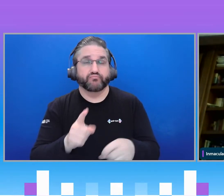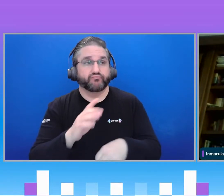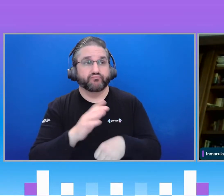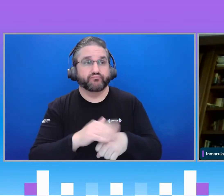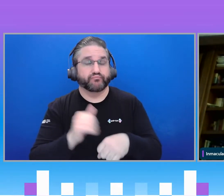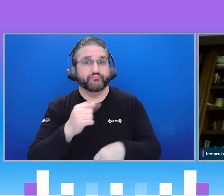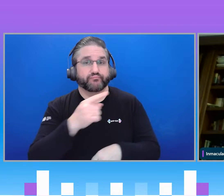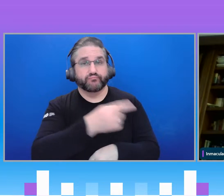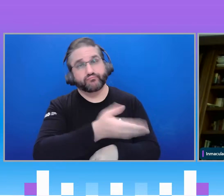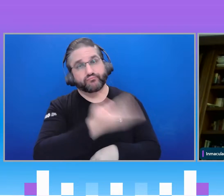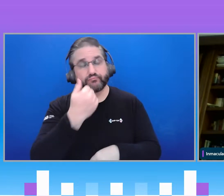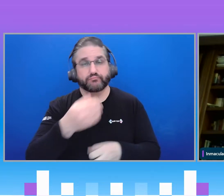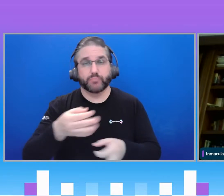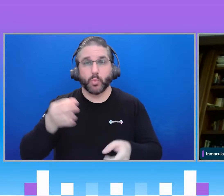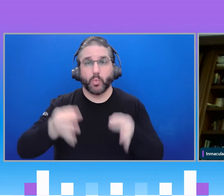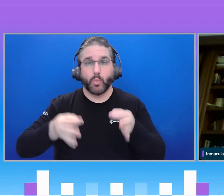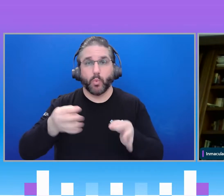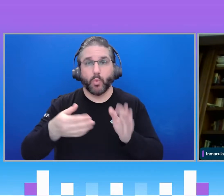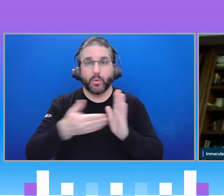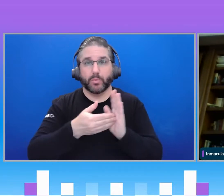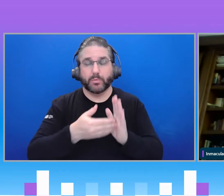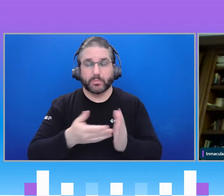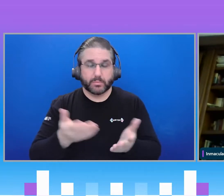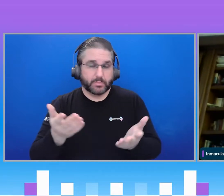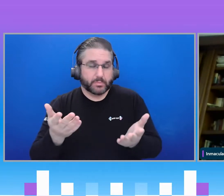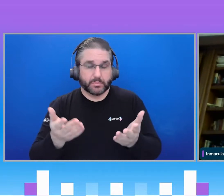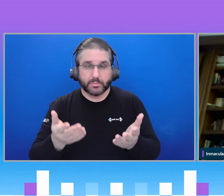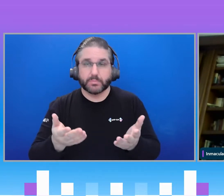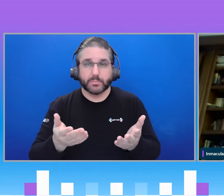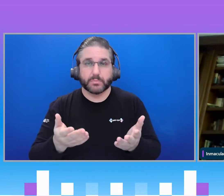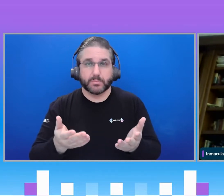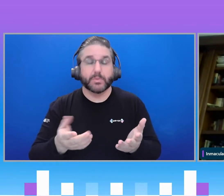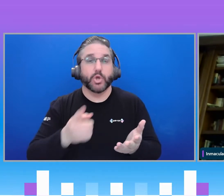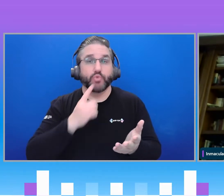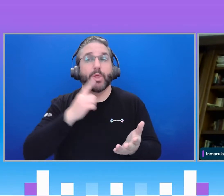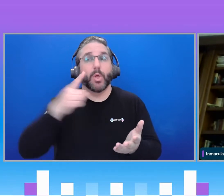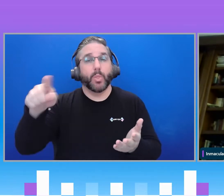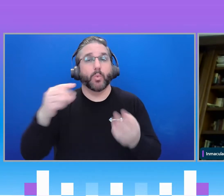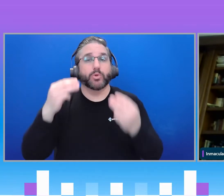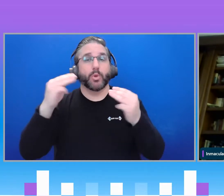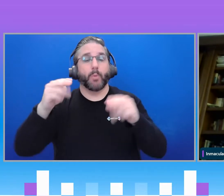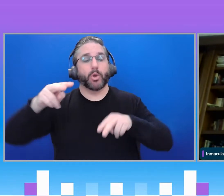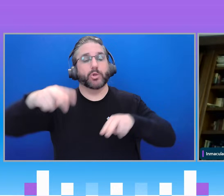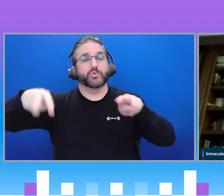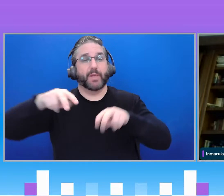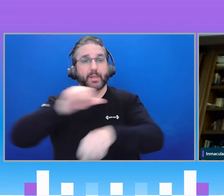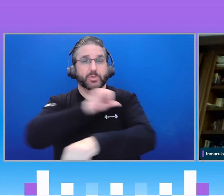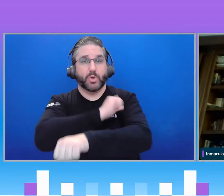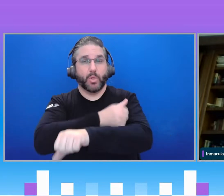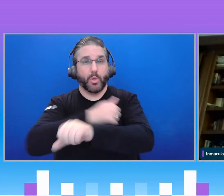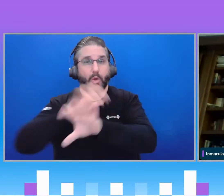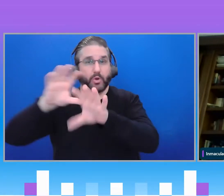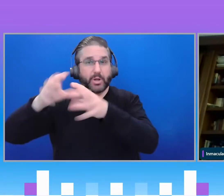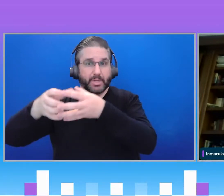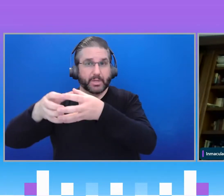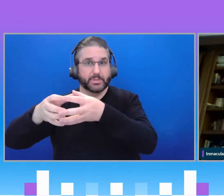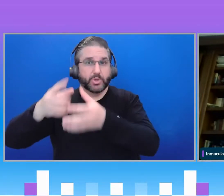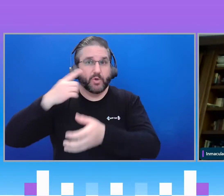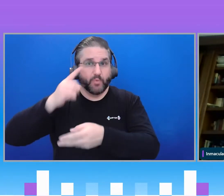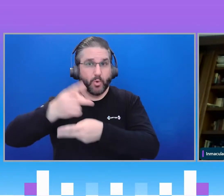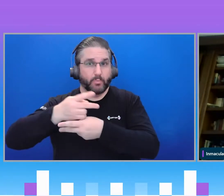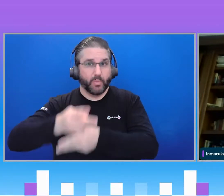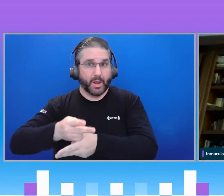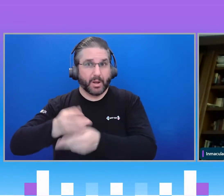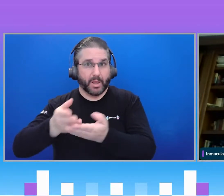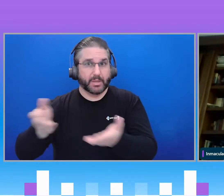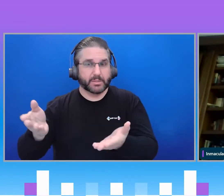to court. In fact, the market surveillance authorities for products might